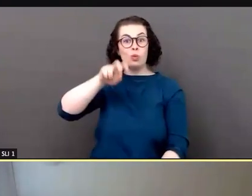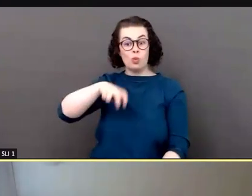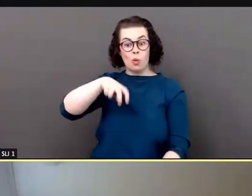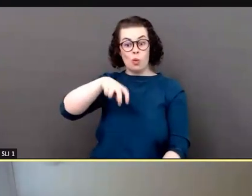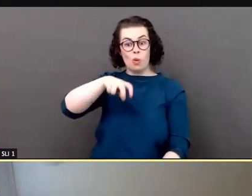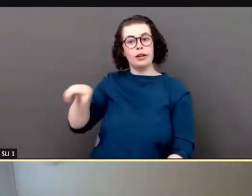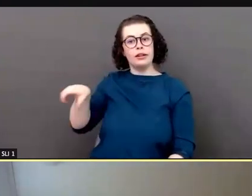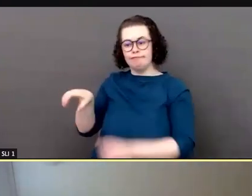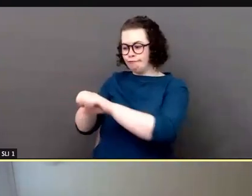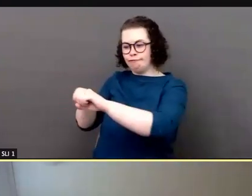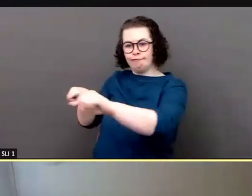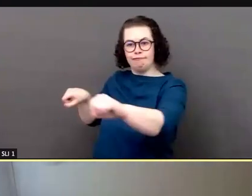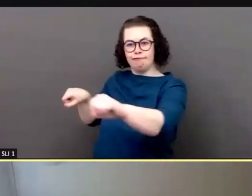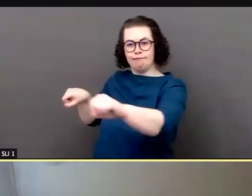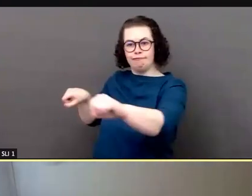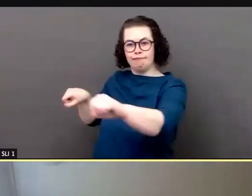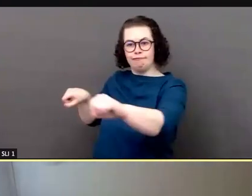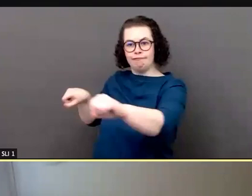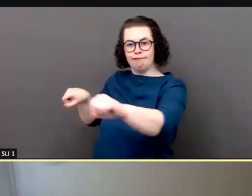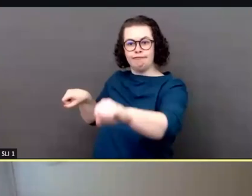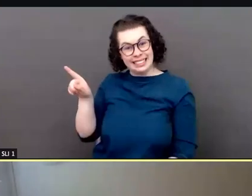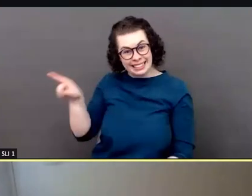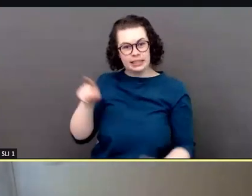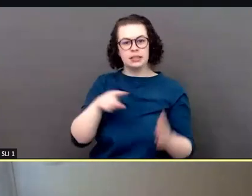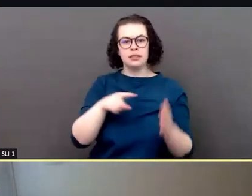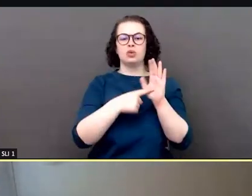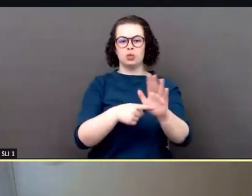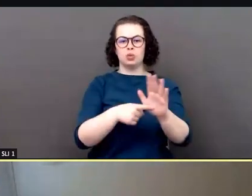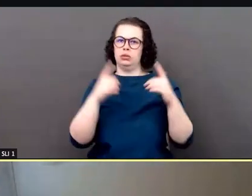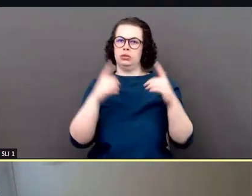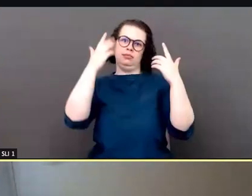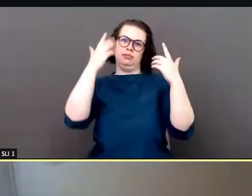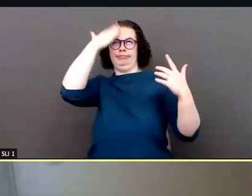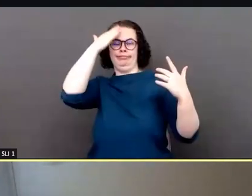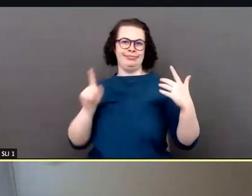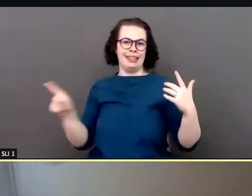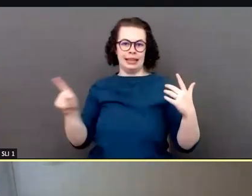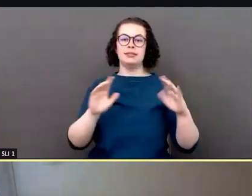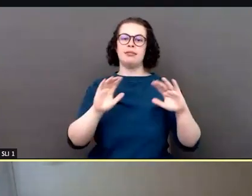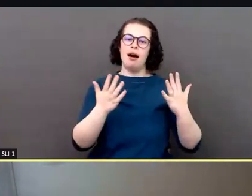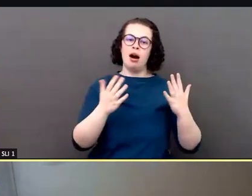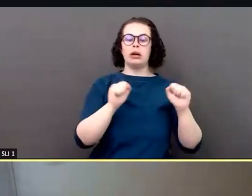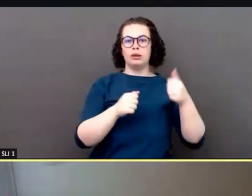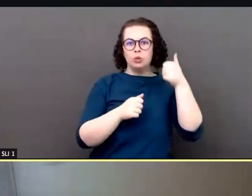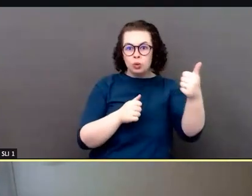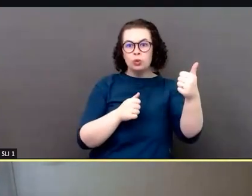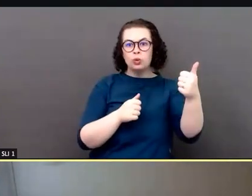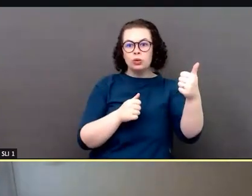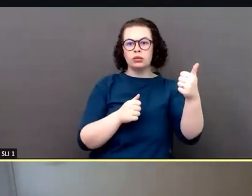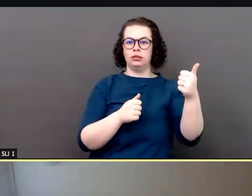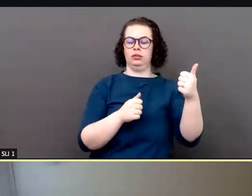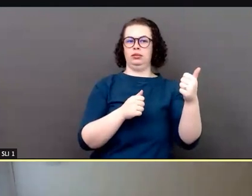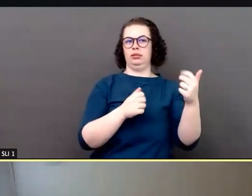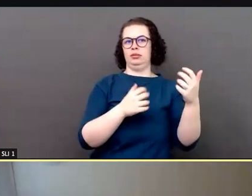got what's in the EN, and it shows you in a qualitative way what we think is a good